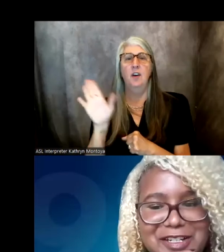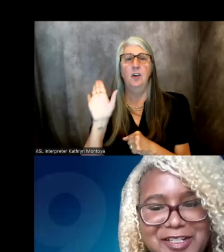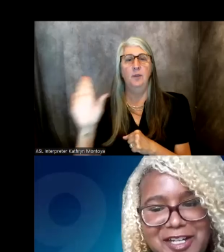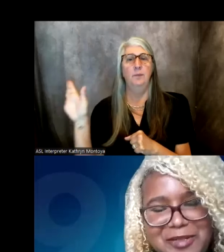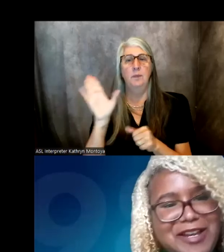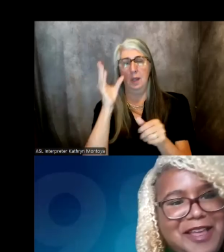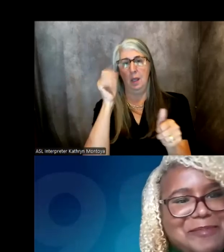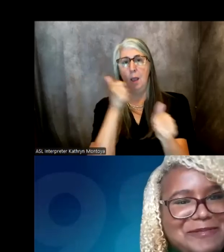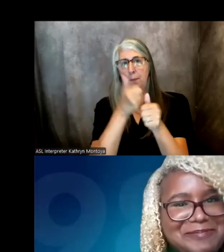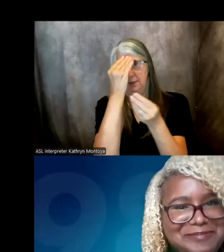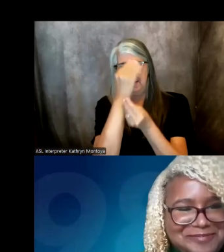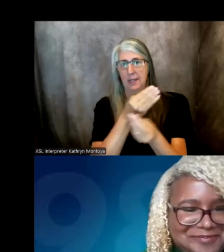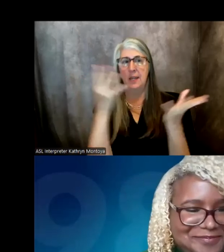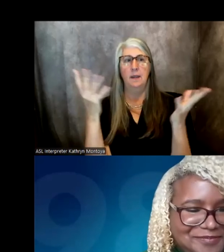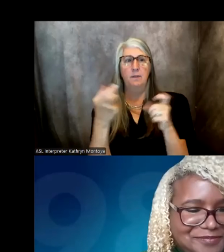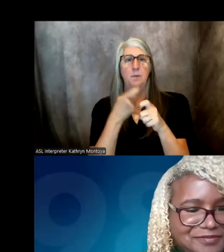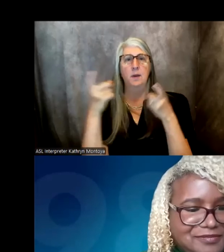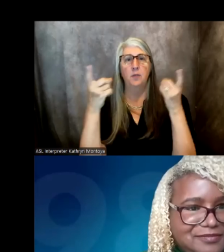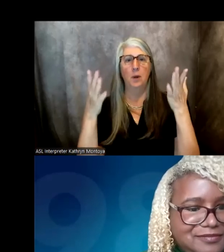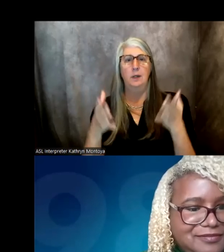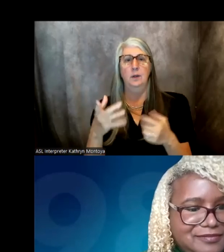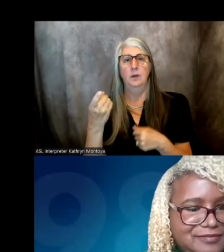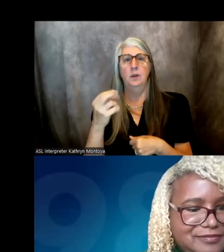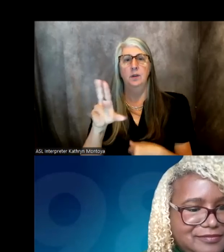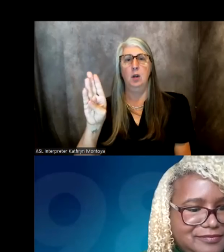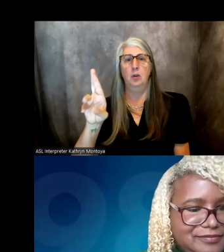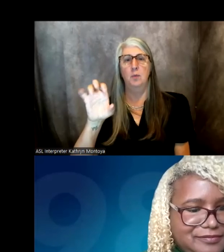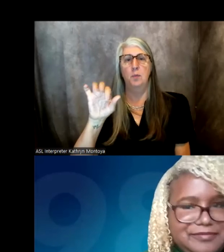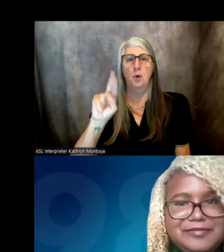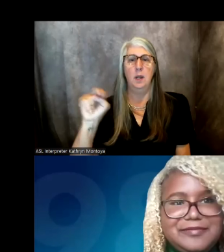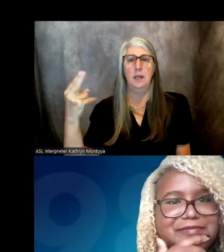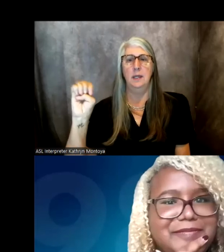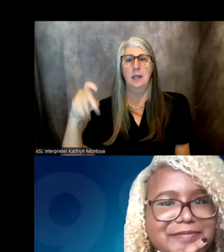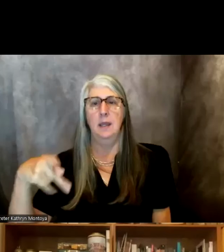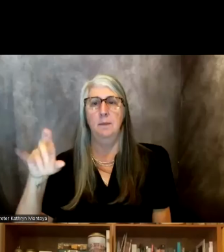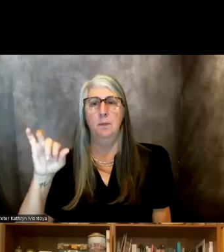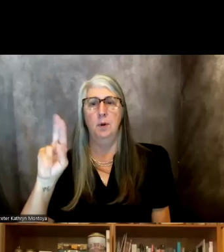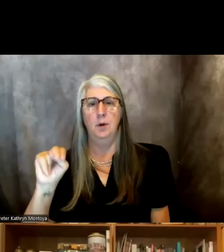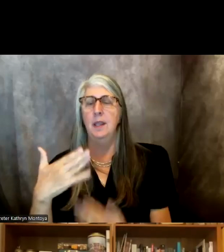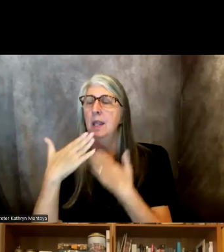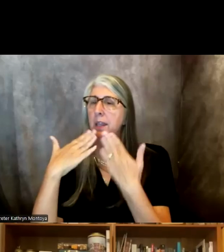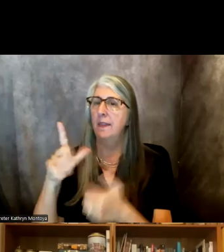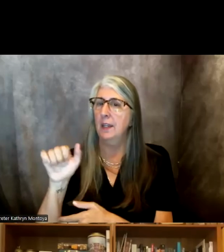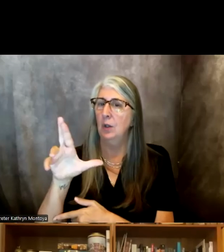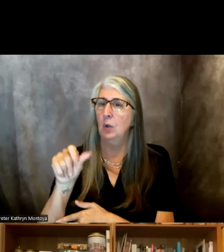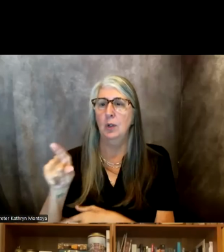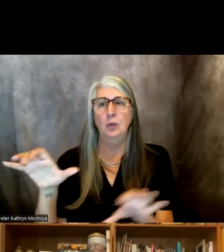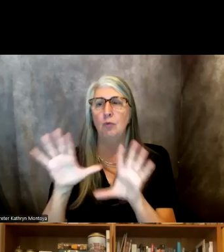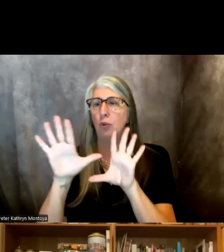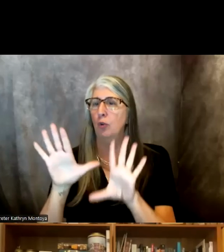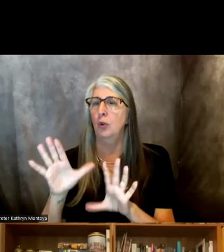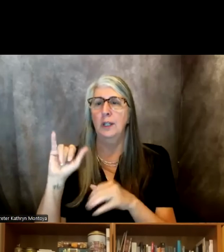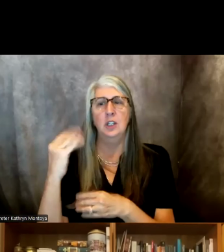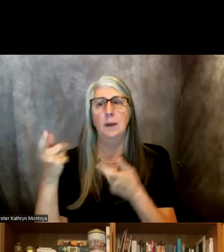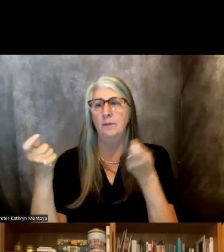Executive Director, Dr. Brian Hepburn. Thank you, Laura. As always, you do a great job of facilitating, so thank